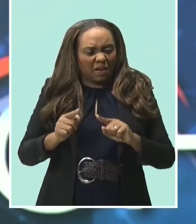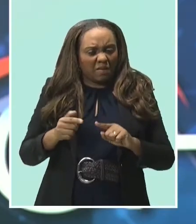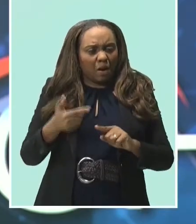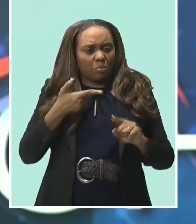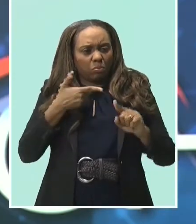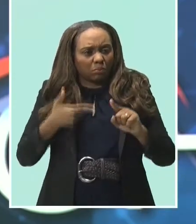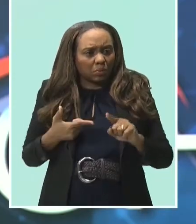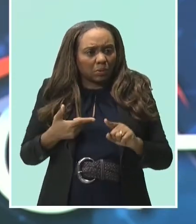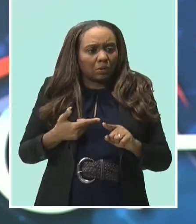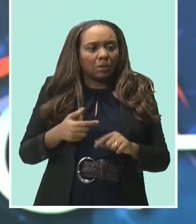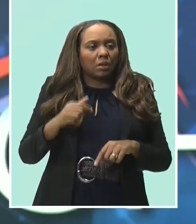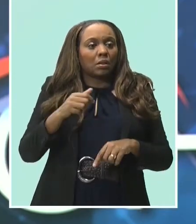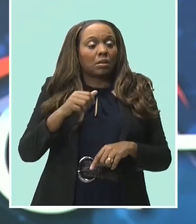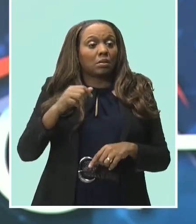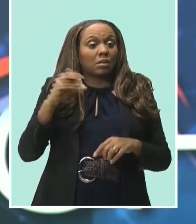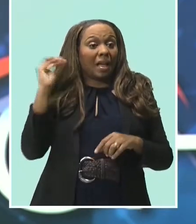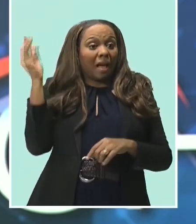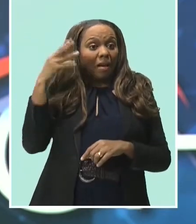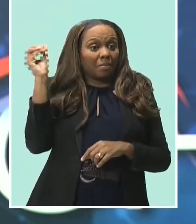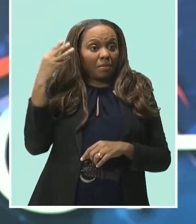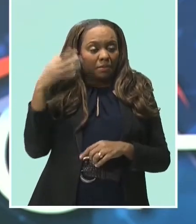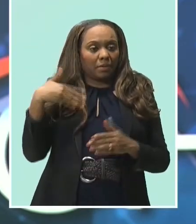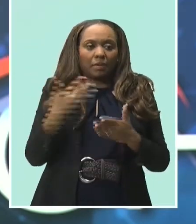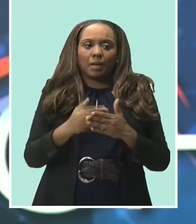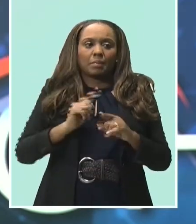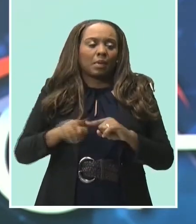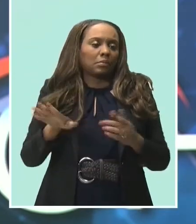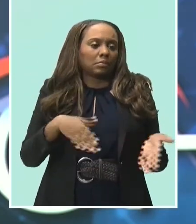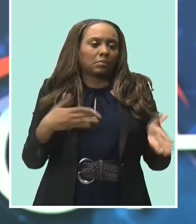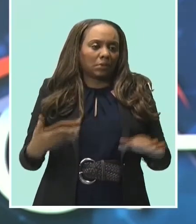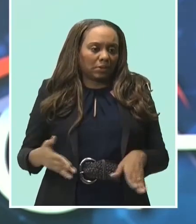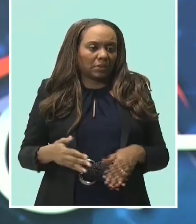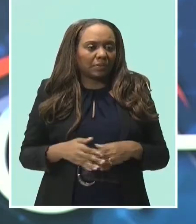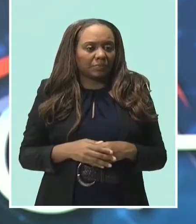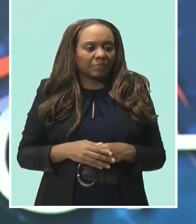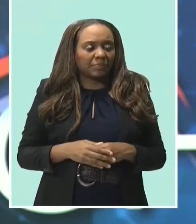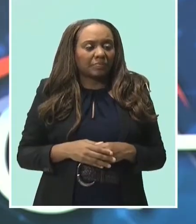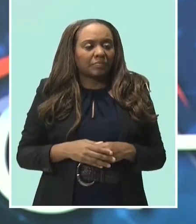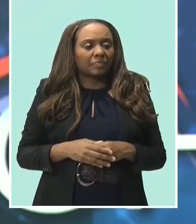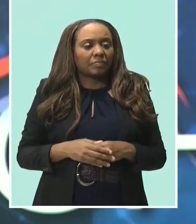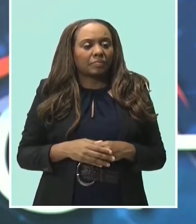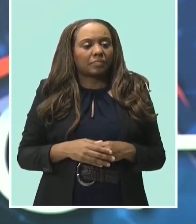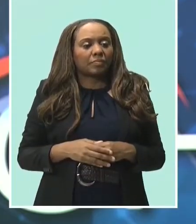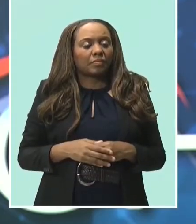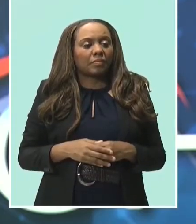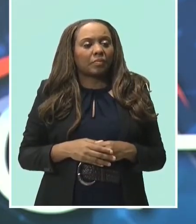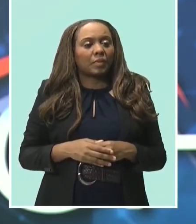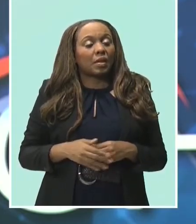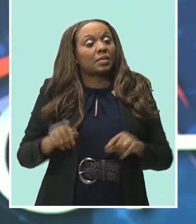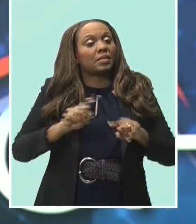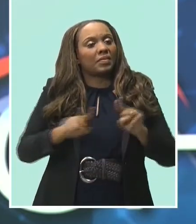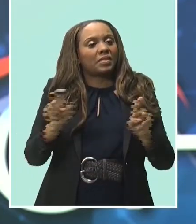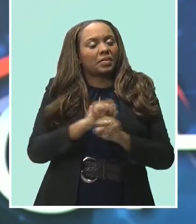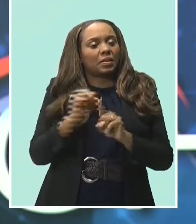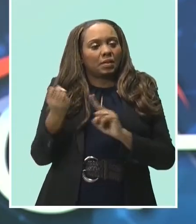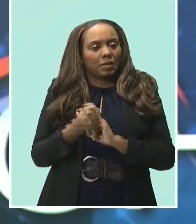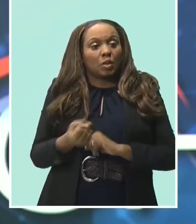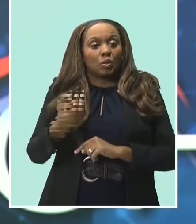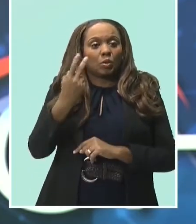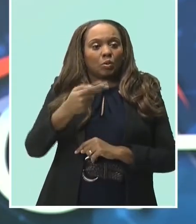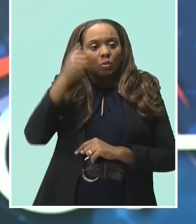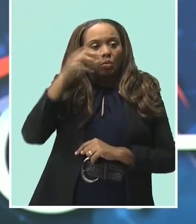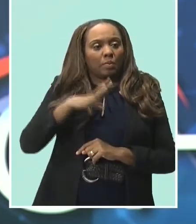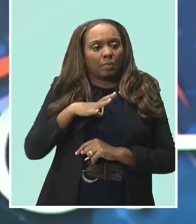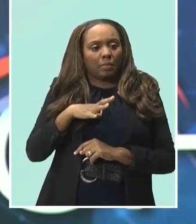were summoned, but the victim was pronounced dead at the scene. Meanwhile, lawmen have also updated the status of 2 men injured in a